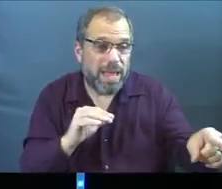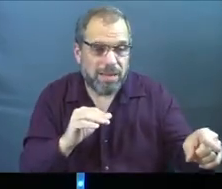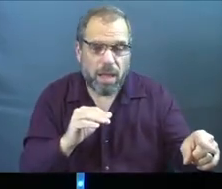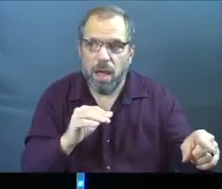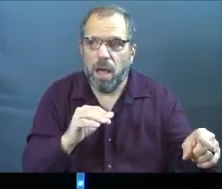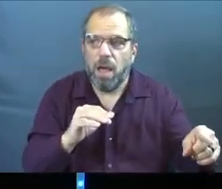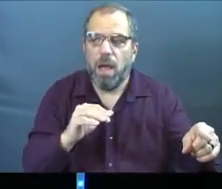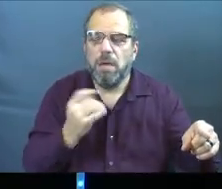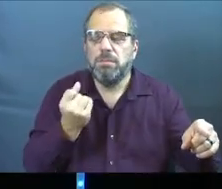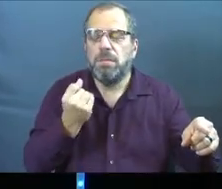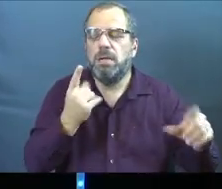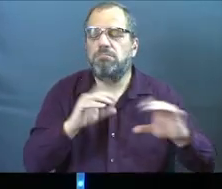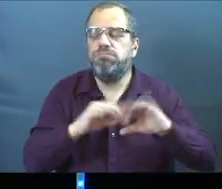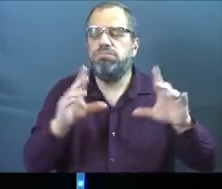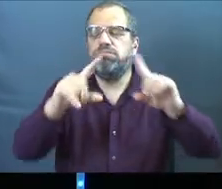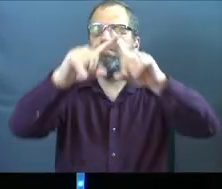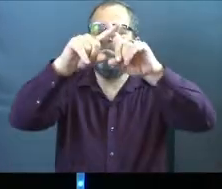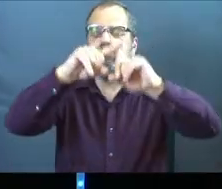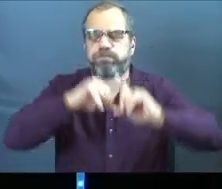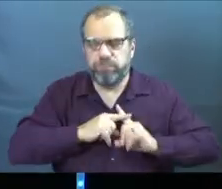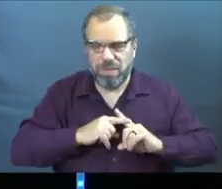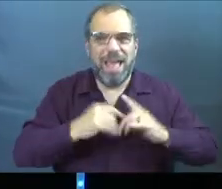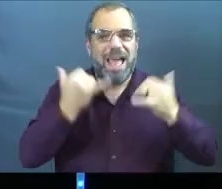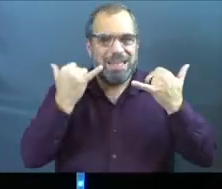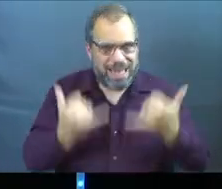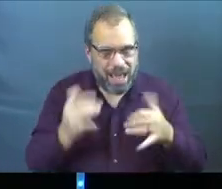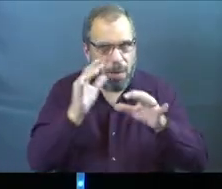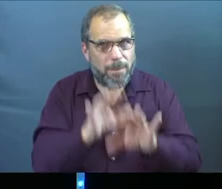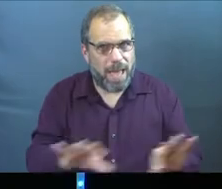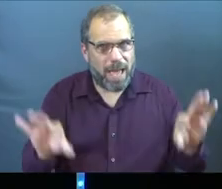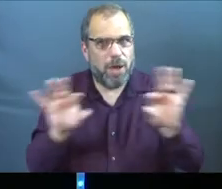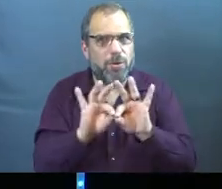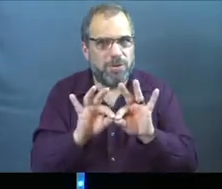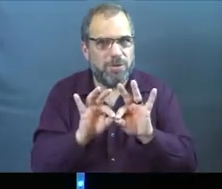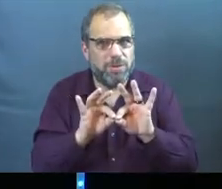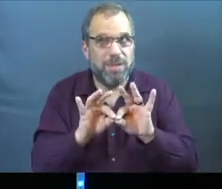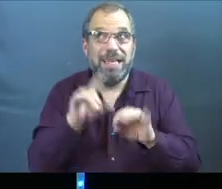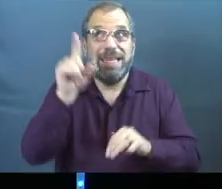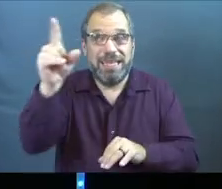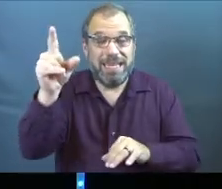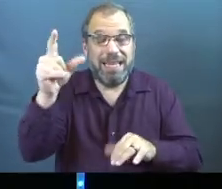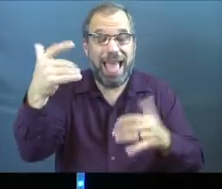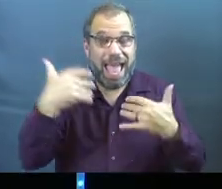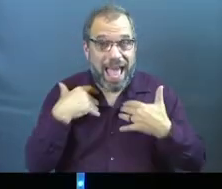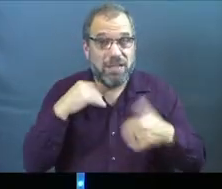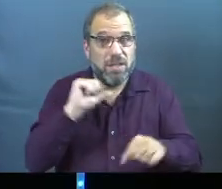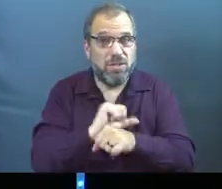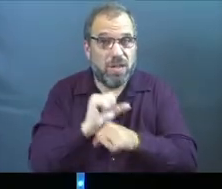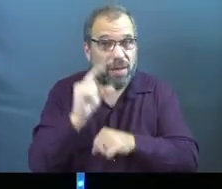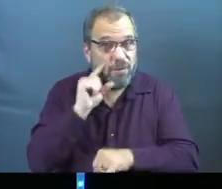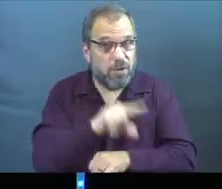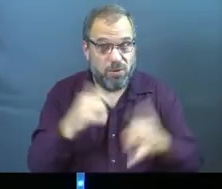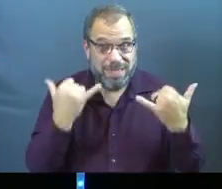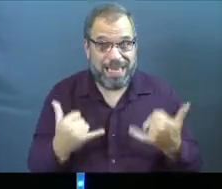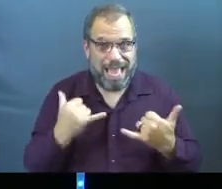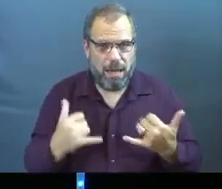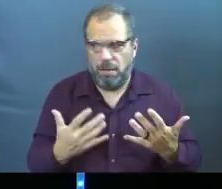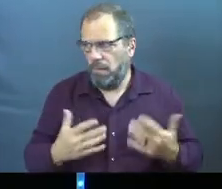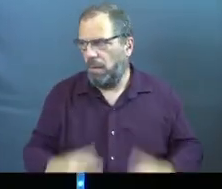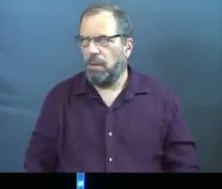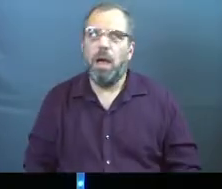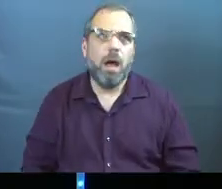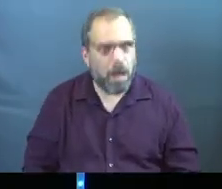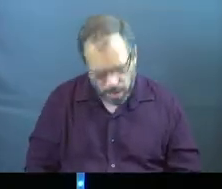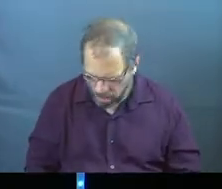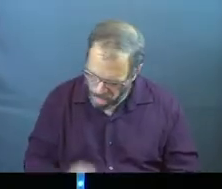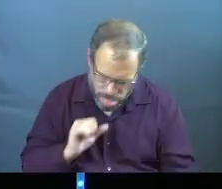they'll give their life to him. Now matters. God has work for us now. And we should see that not as, oh,